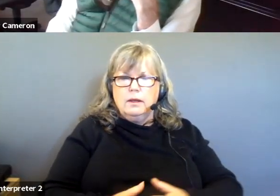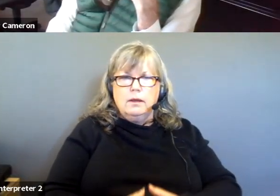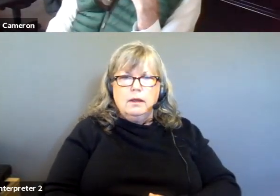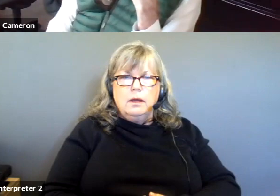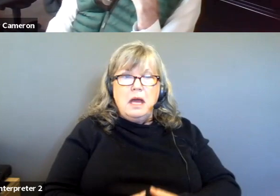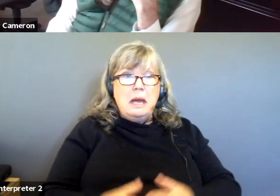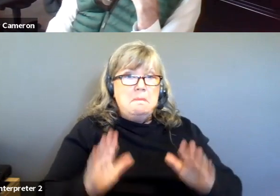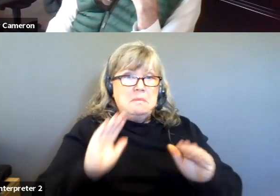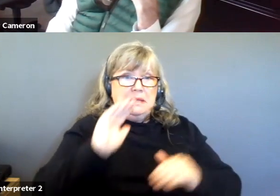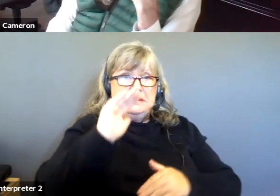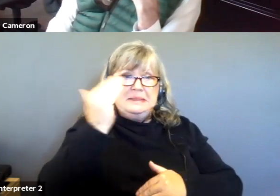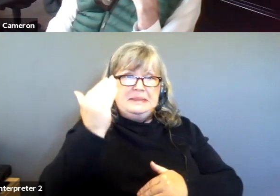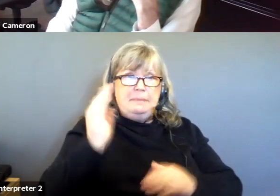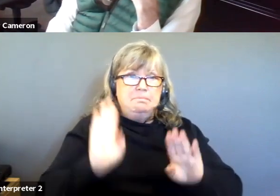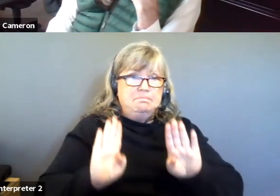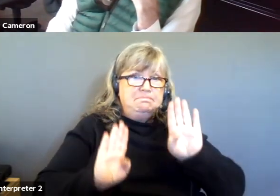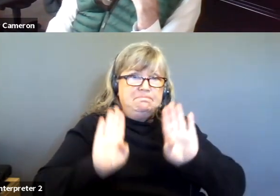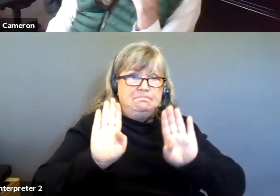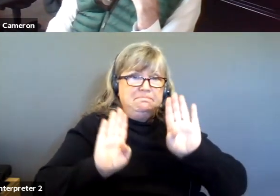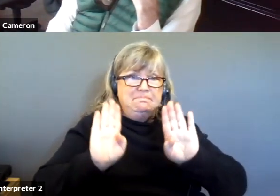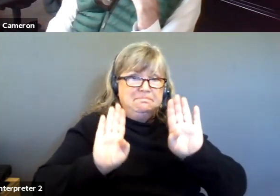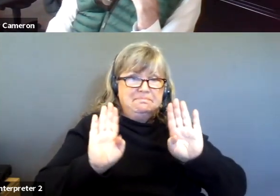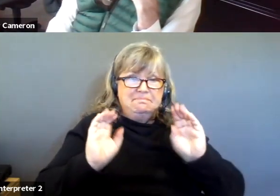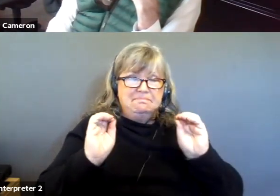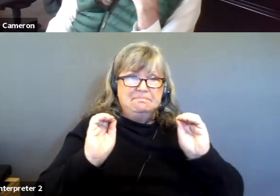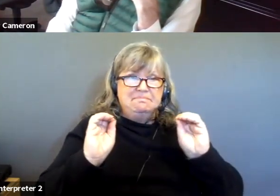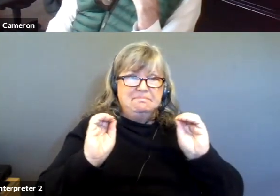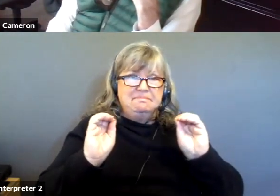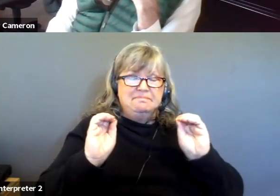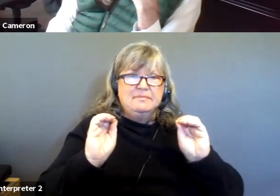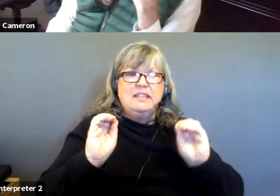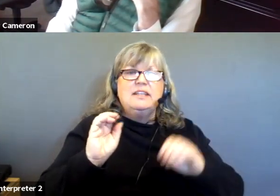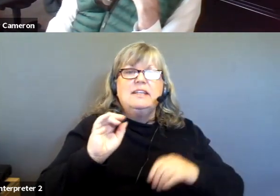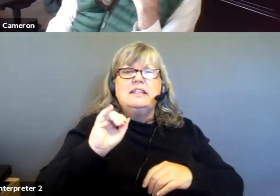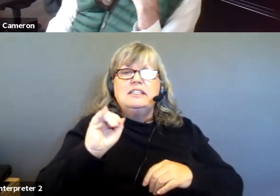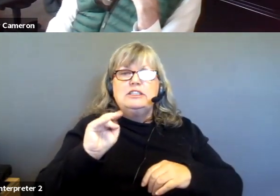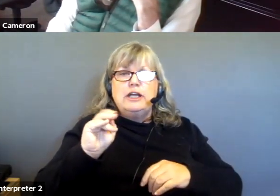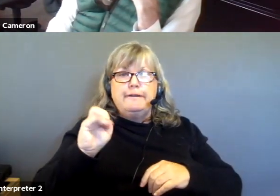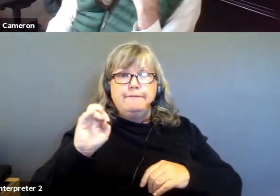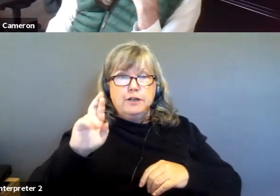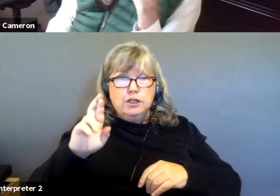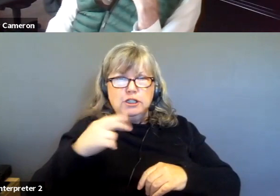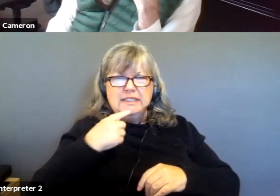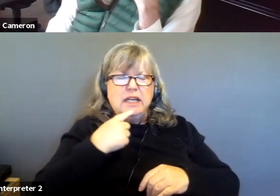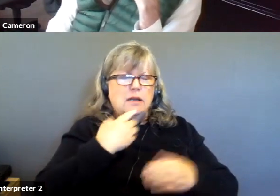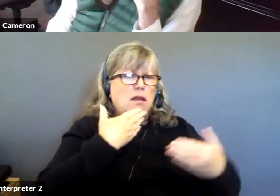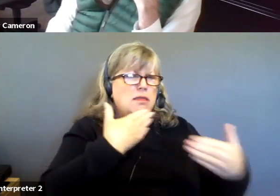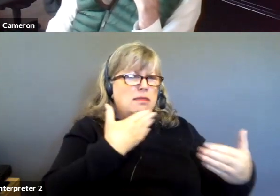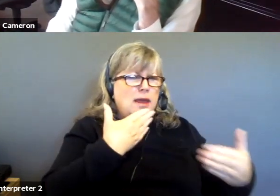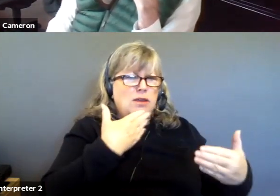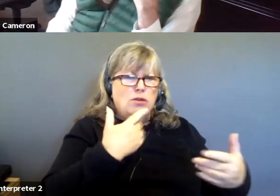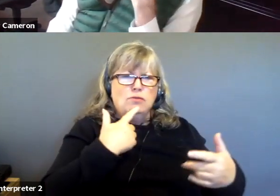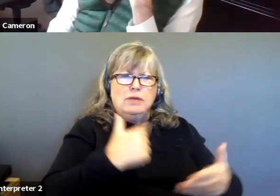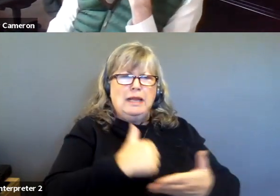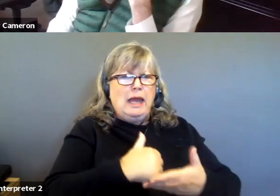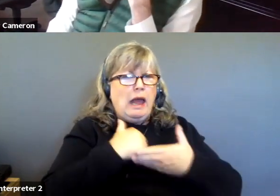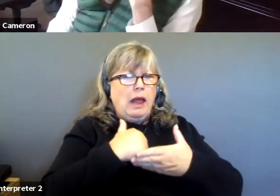No, I don't see any hands. Jennifer says, thank you. You've really helped in the chat box there,